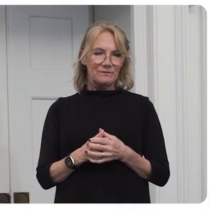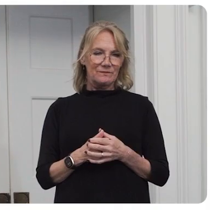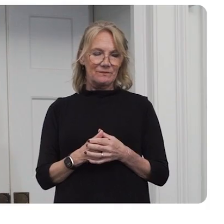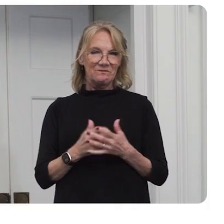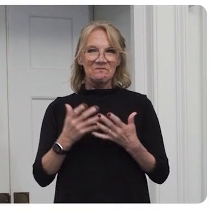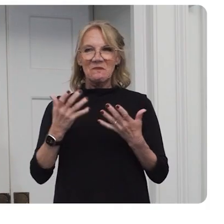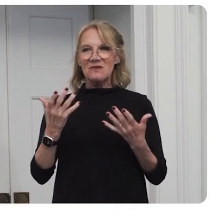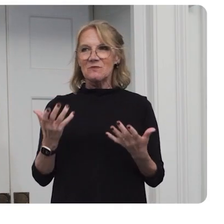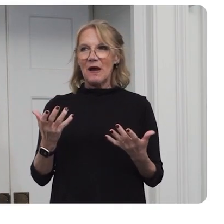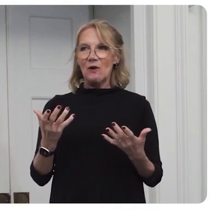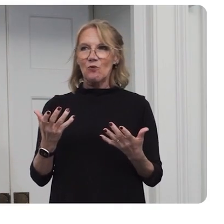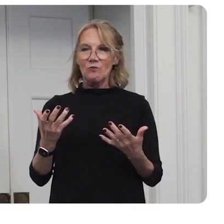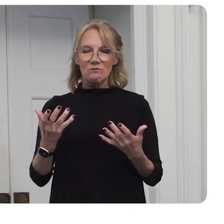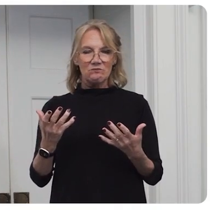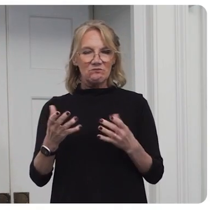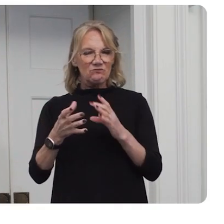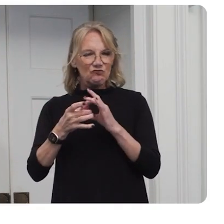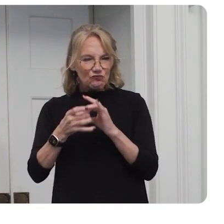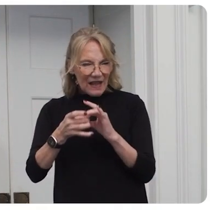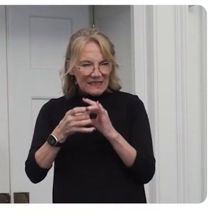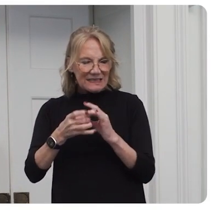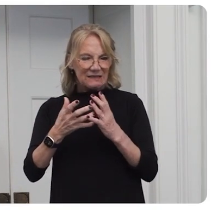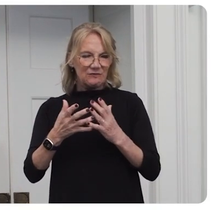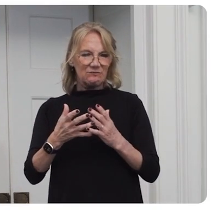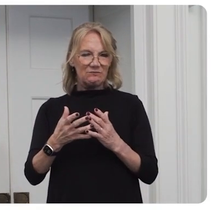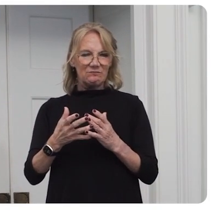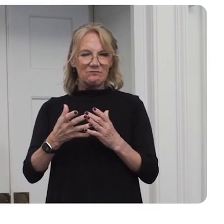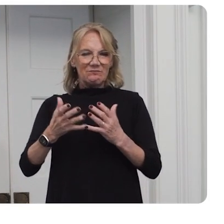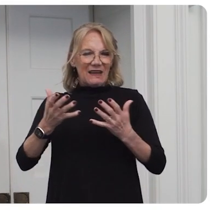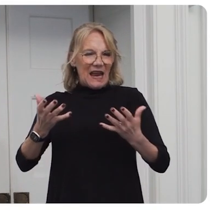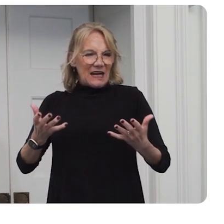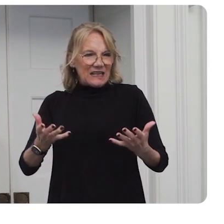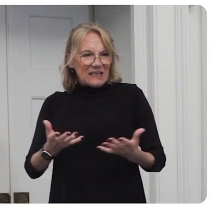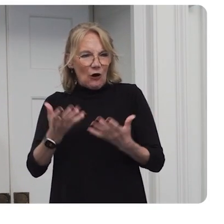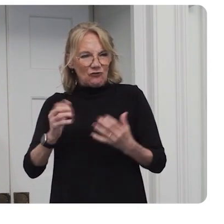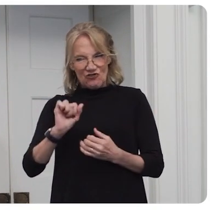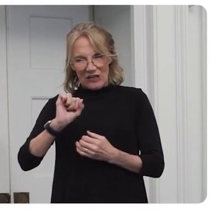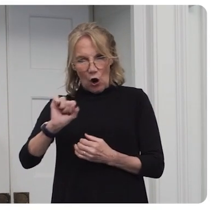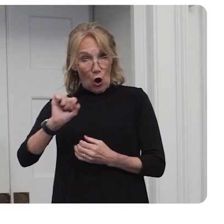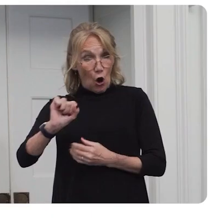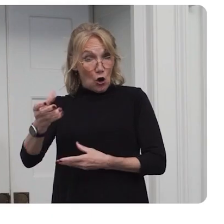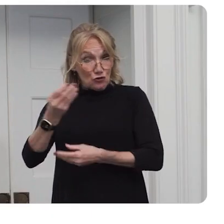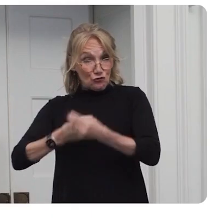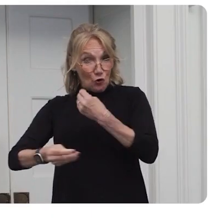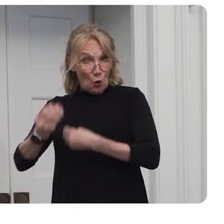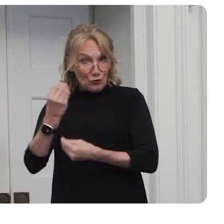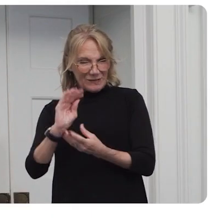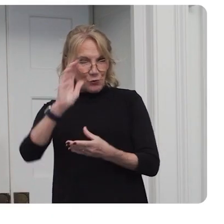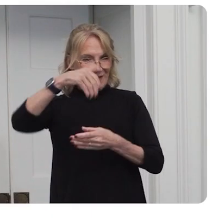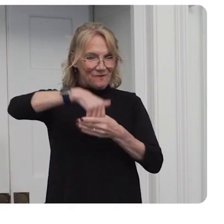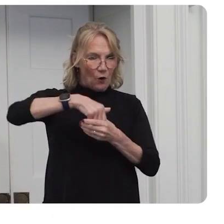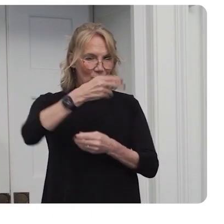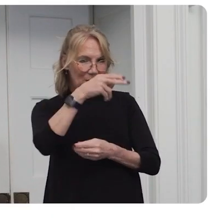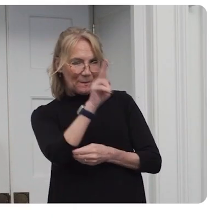So it's about kind of relating and encouraging, Gracie's stories within her work, within